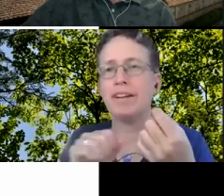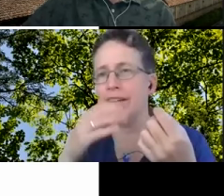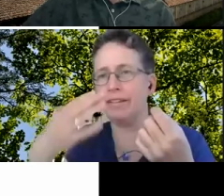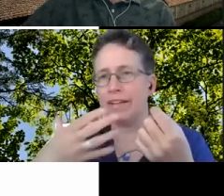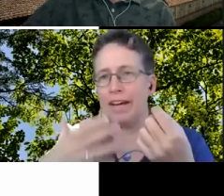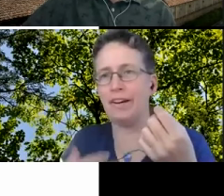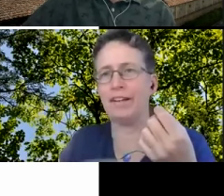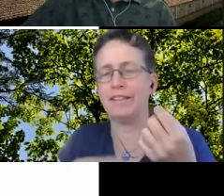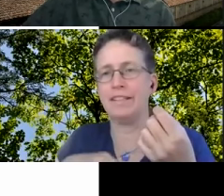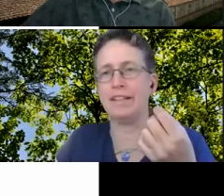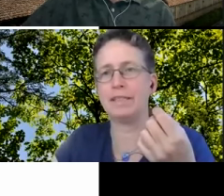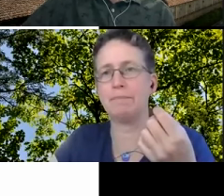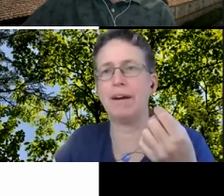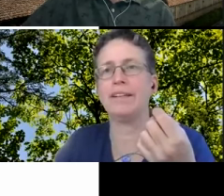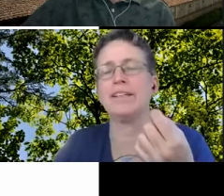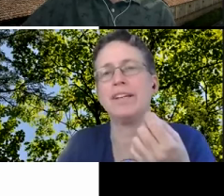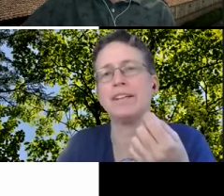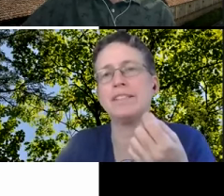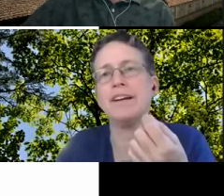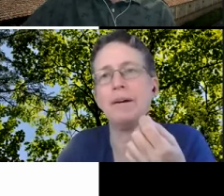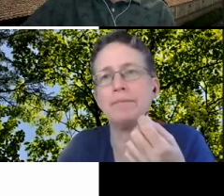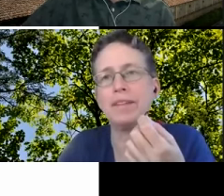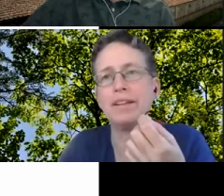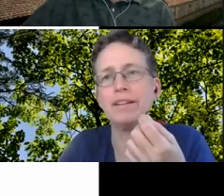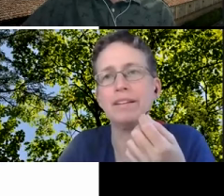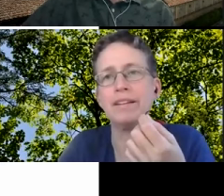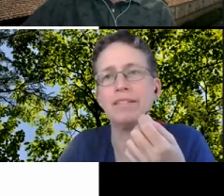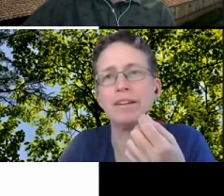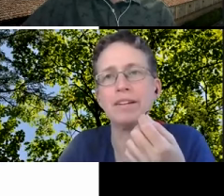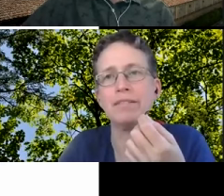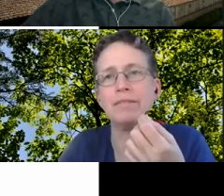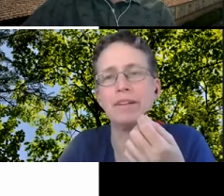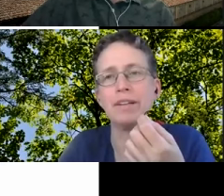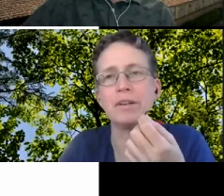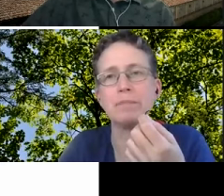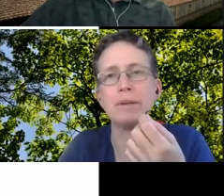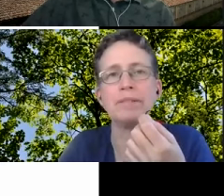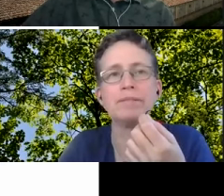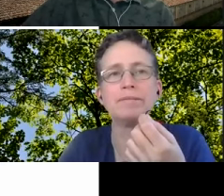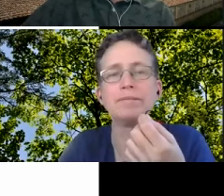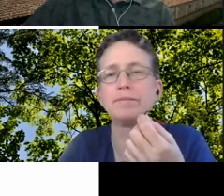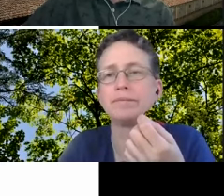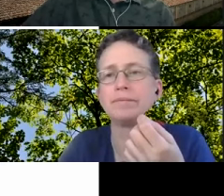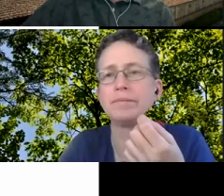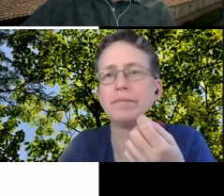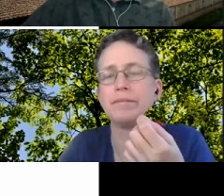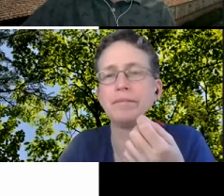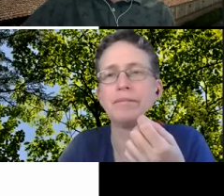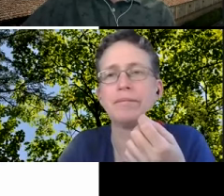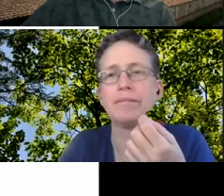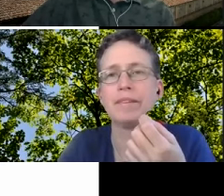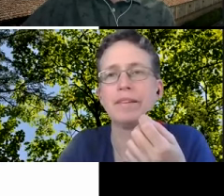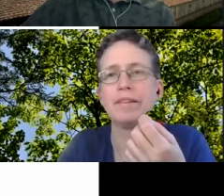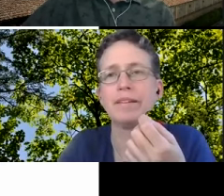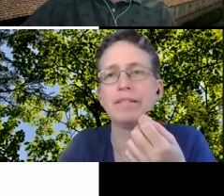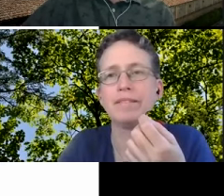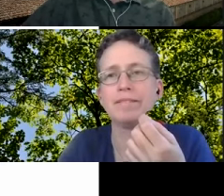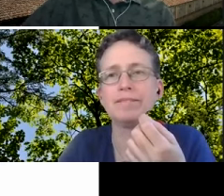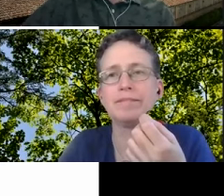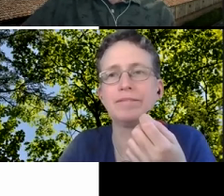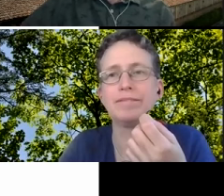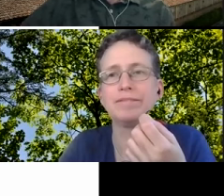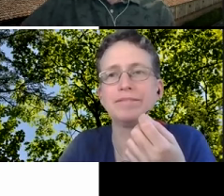ever get a look head on and see that spot in the chest, then you've got a song sparrow. Great. I knew we'd get some